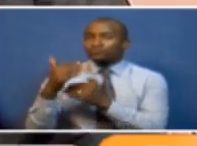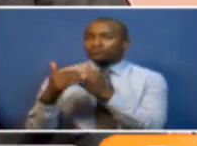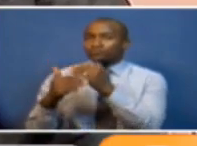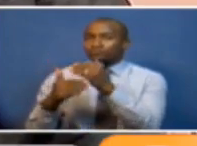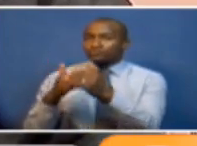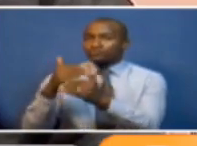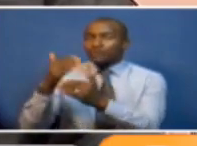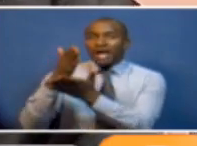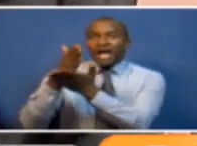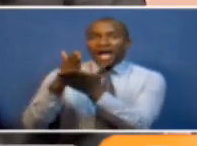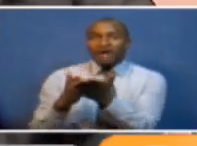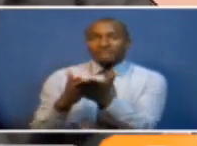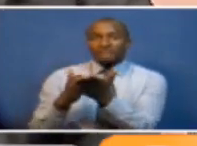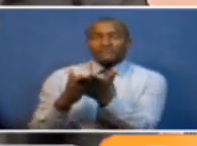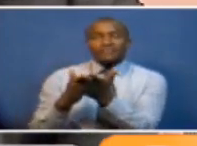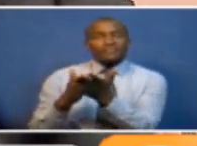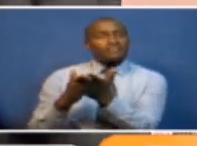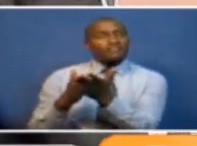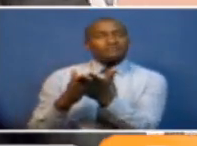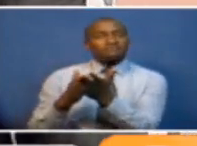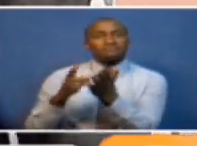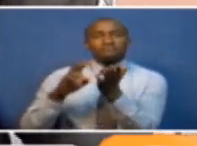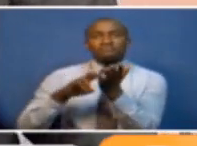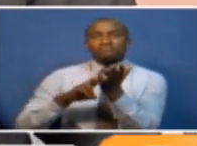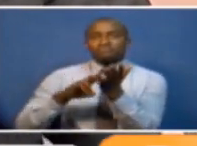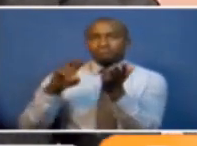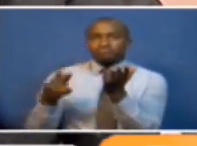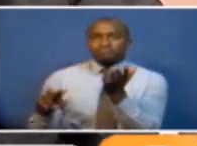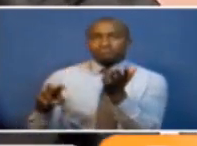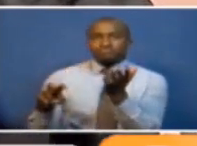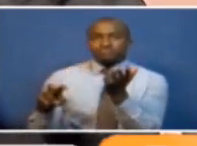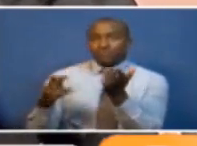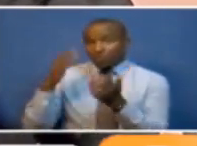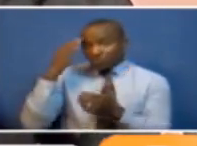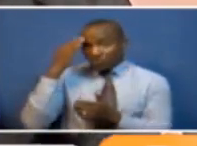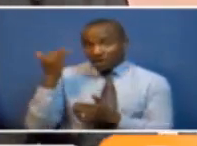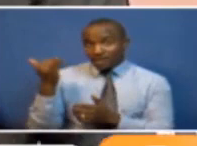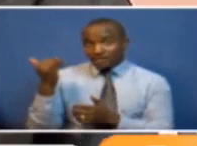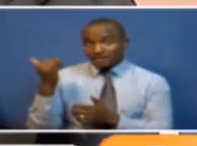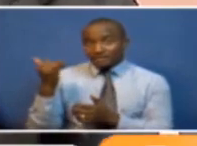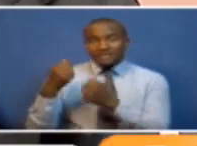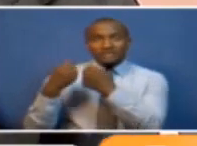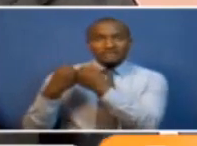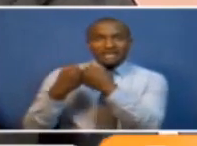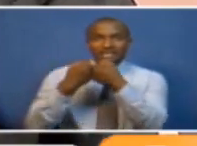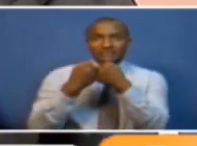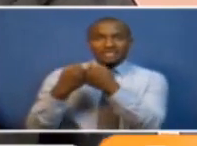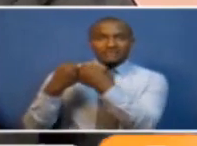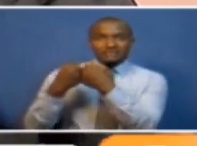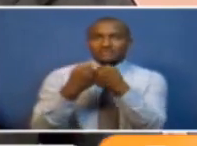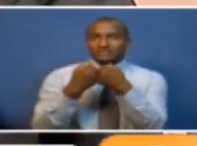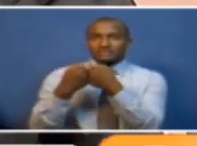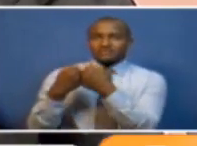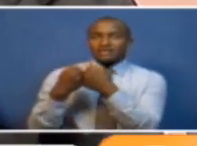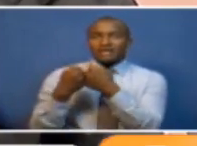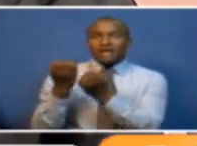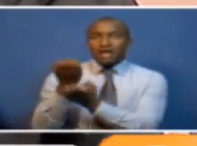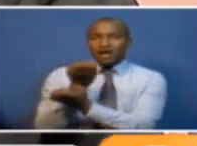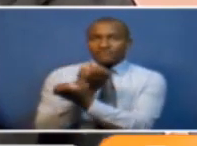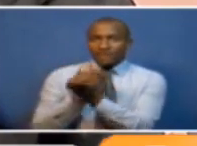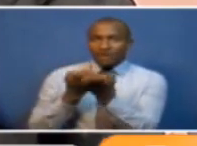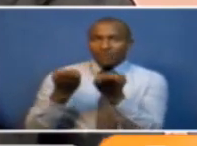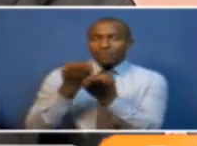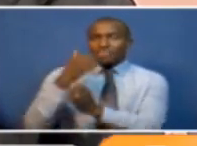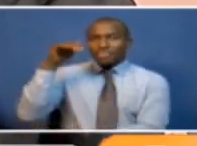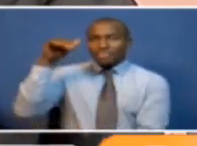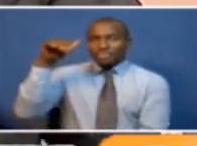the project. And I would attribute that to some challenges of the economic meltdown, which